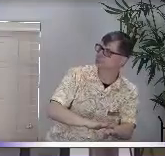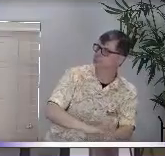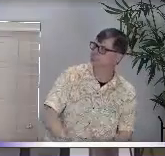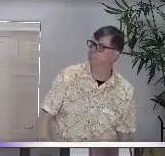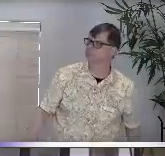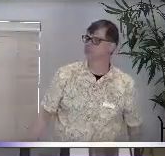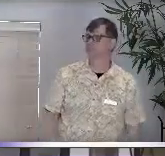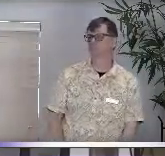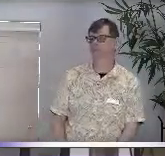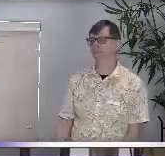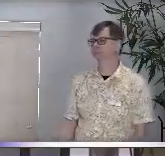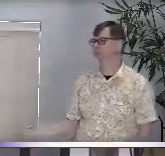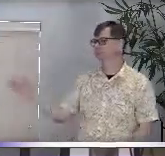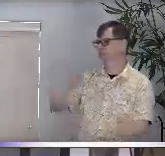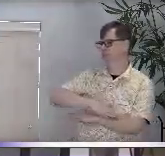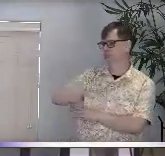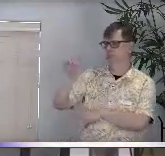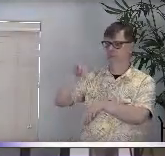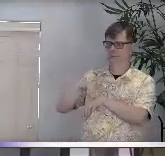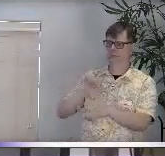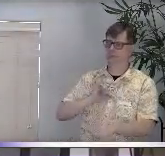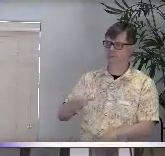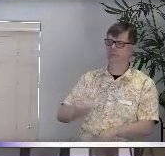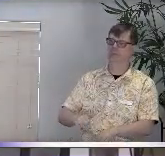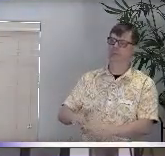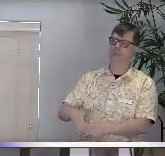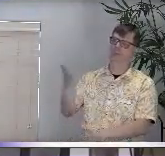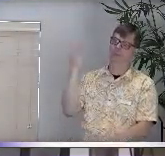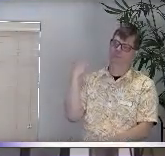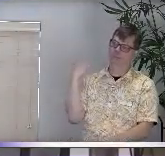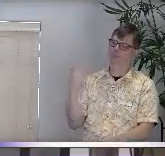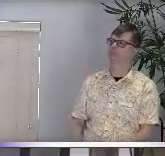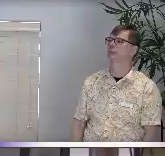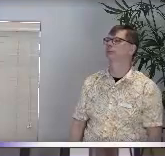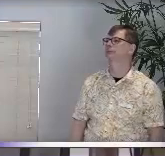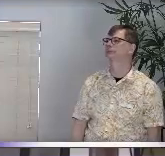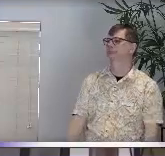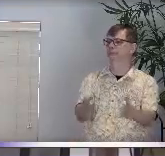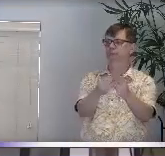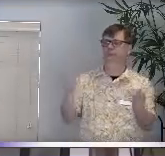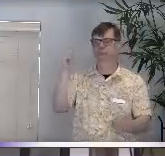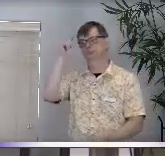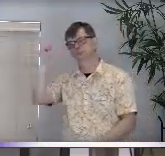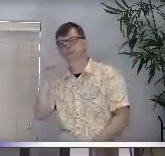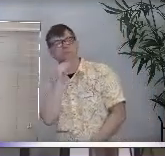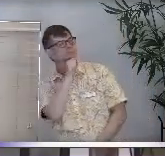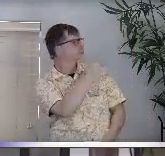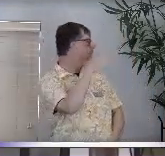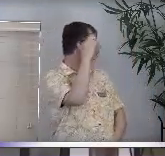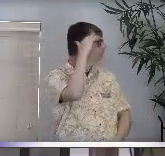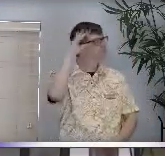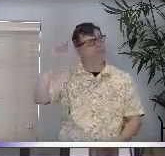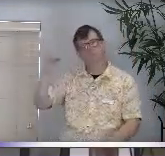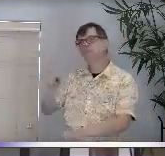And it didn't dawn on me till a few days later, because Tracy's personality takes information in. She thinks she knows for a little while,